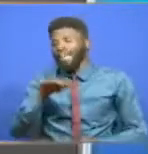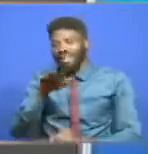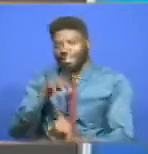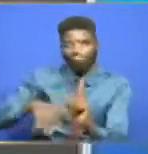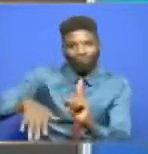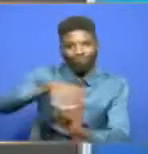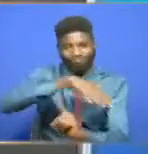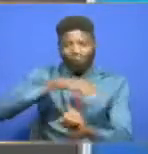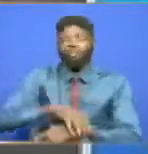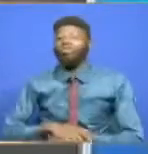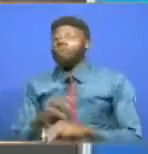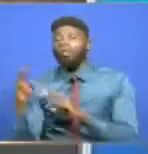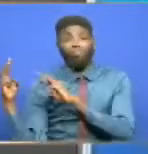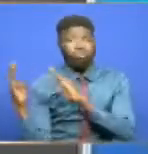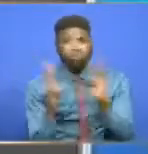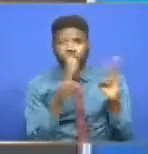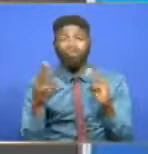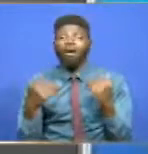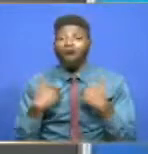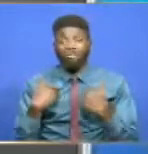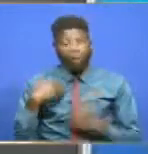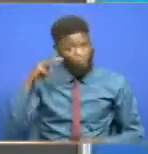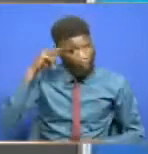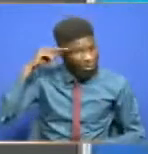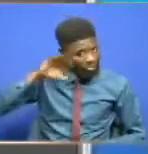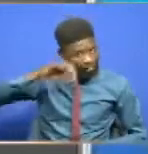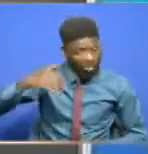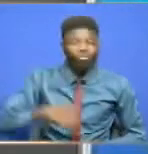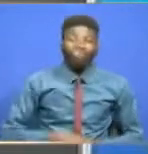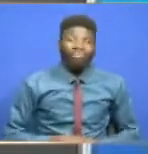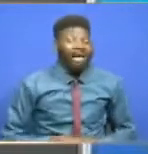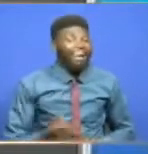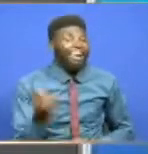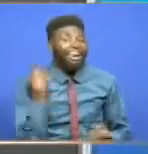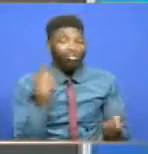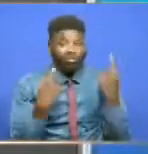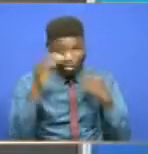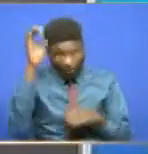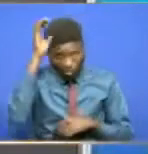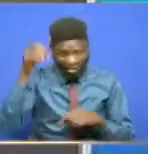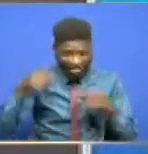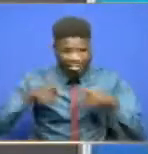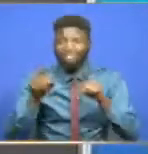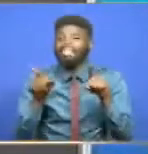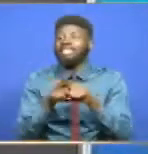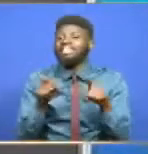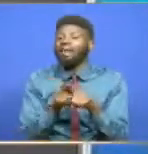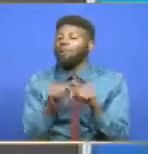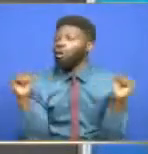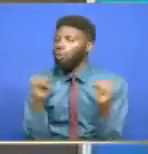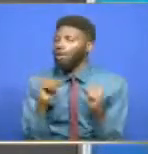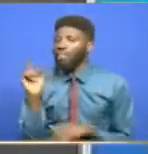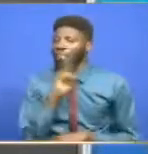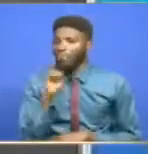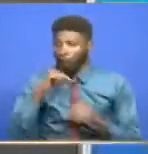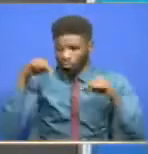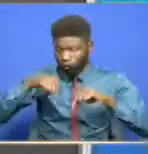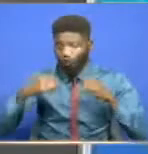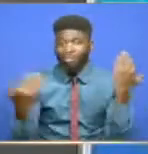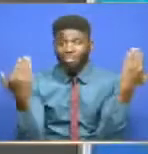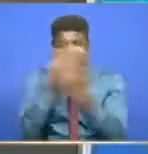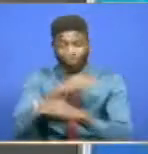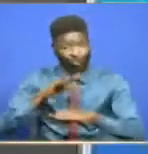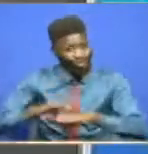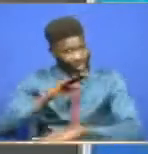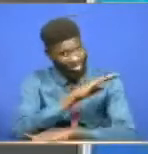25 knots blowing over Marsabit County, with Kericho and Eldoret tying at 12 degrees, making the two areas the coldest in the country tonight. A very good